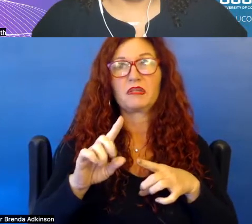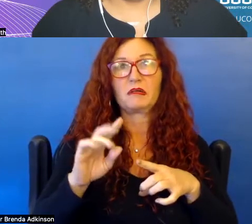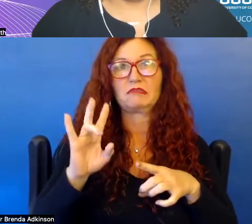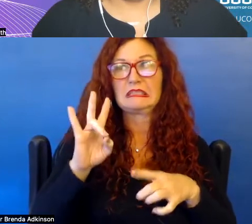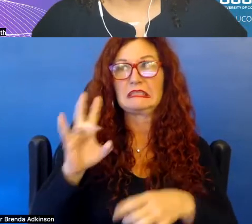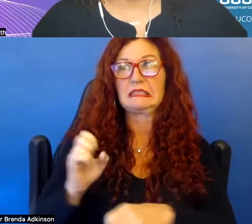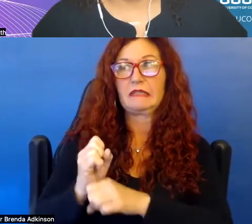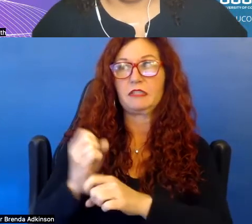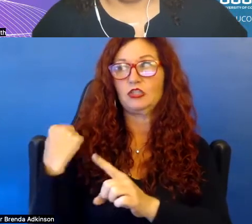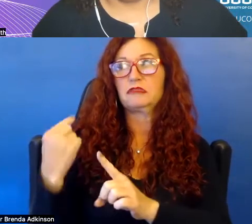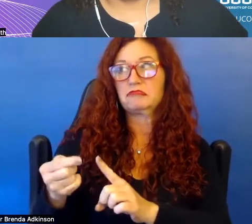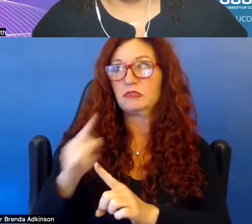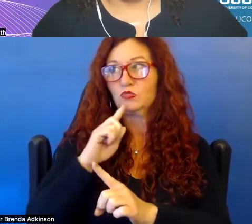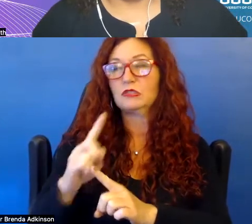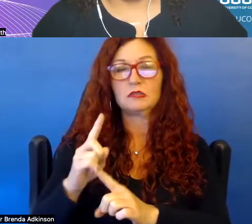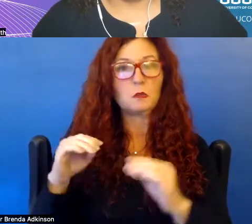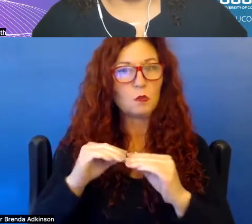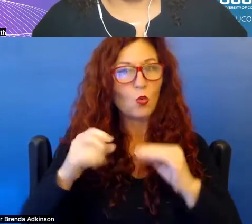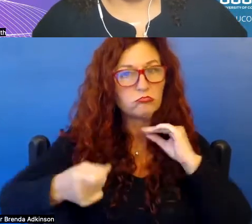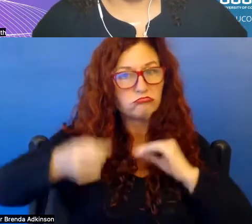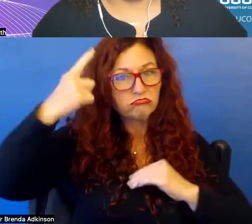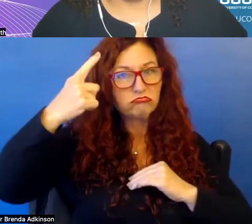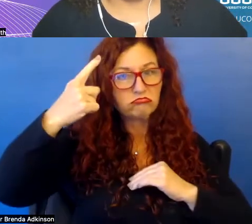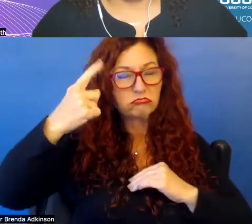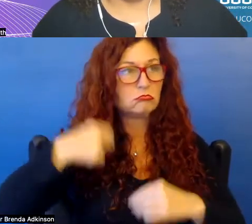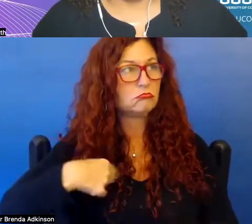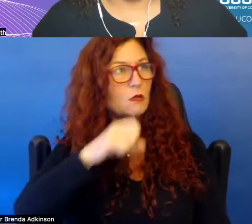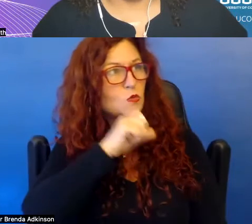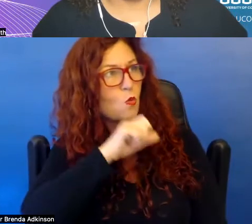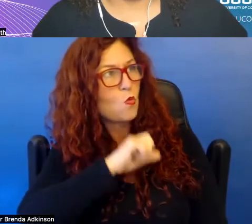since 2015. And at that point I was 46.